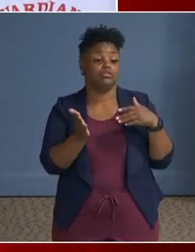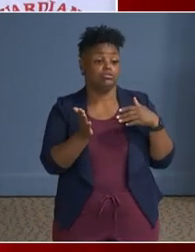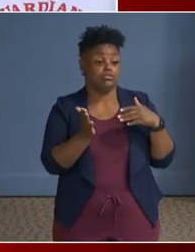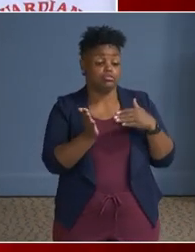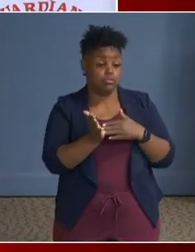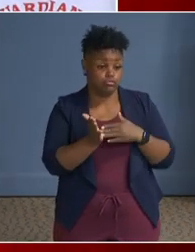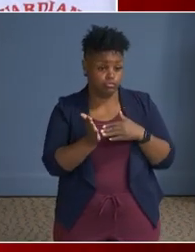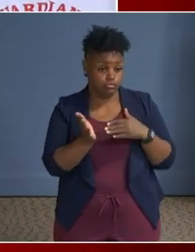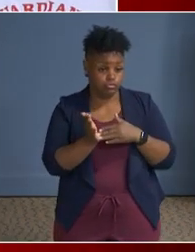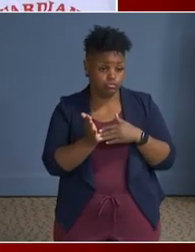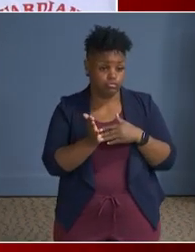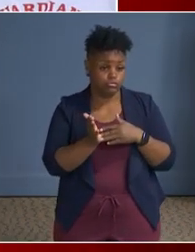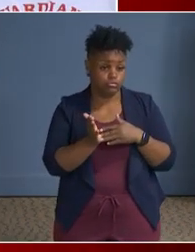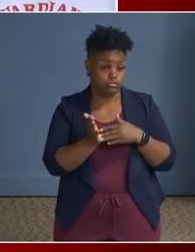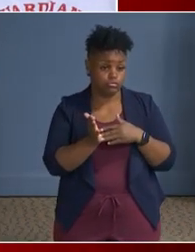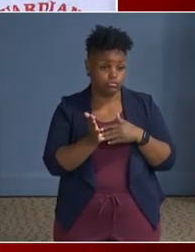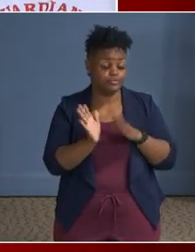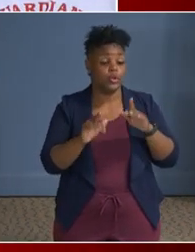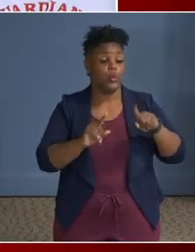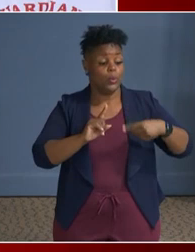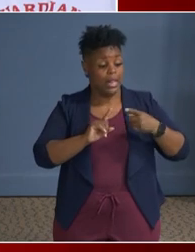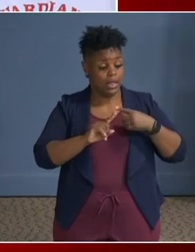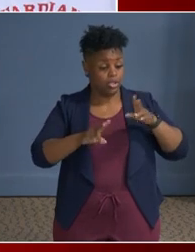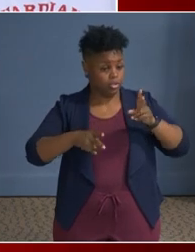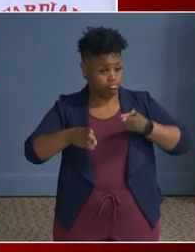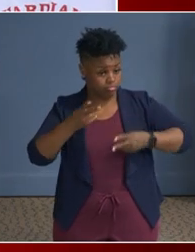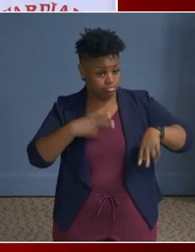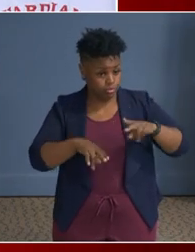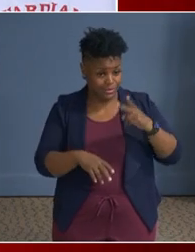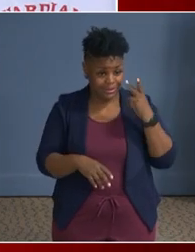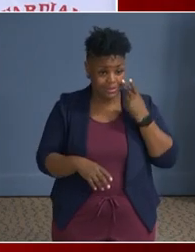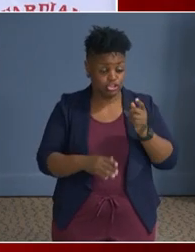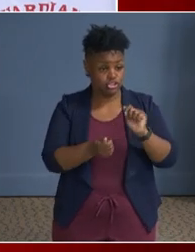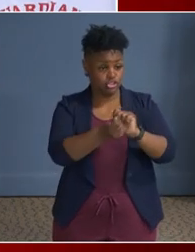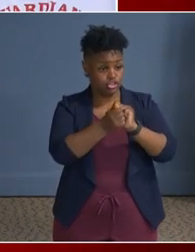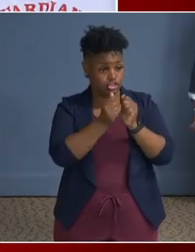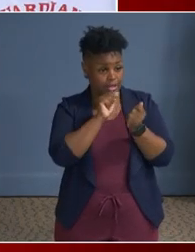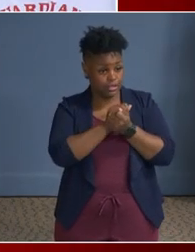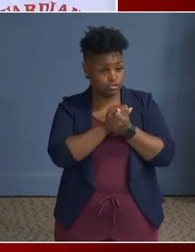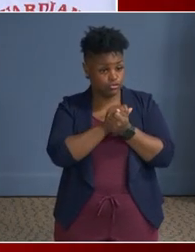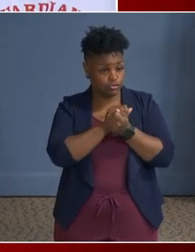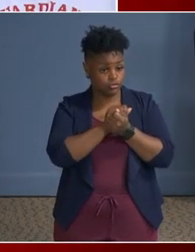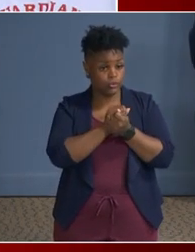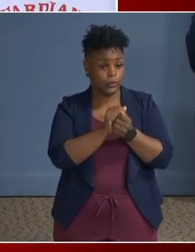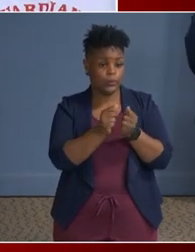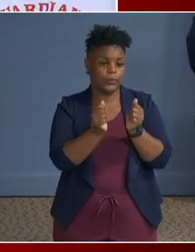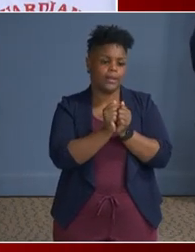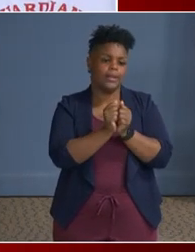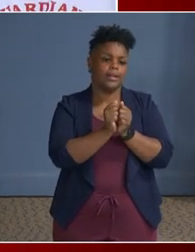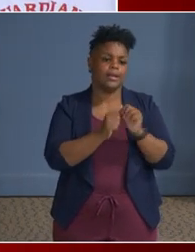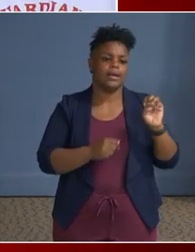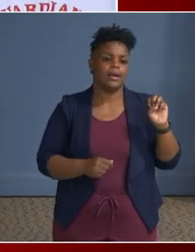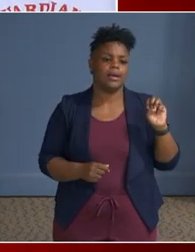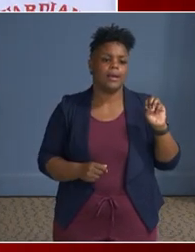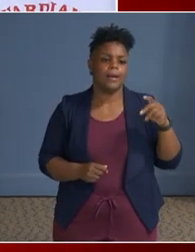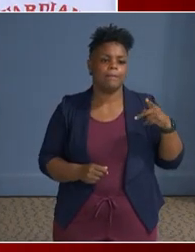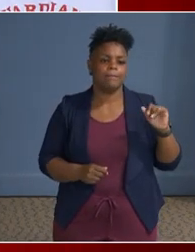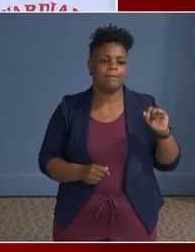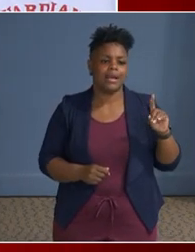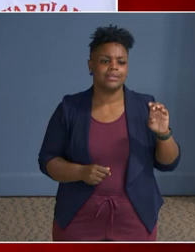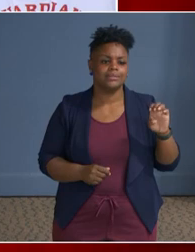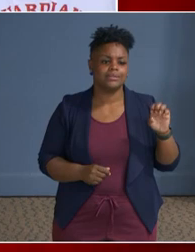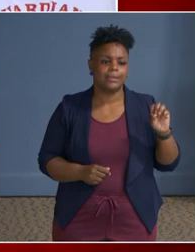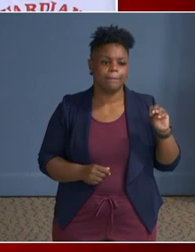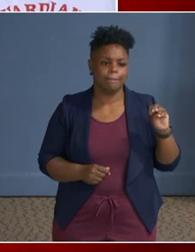observations have stated is when you see a change in the public health, the epidemiologic conditions in your community, it can take